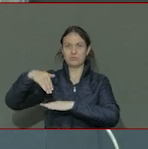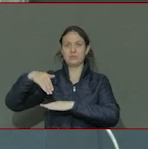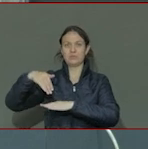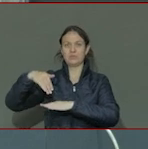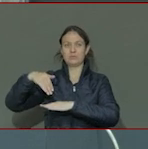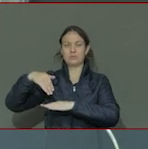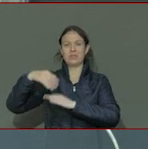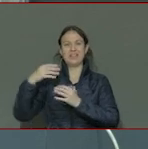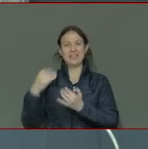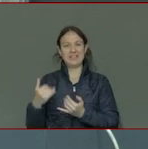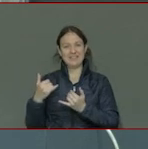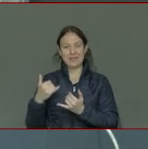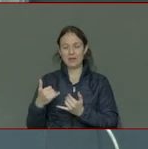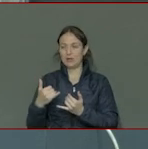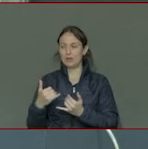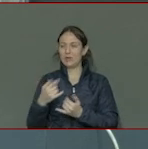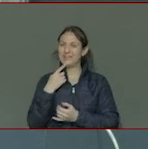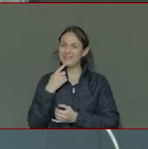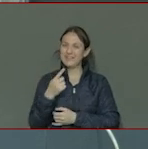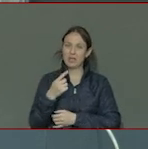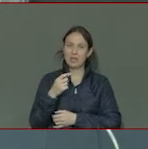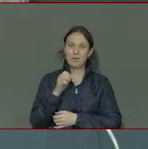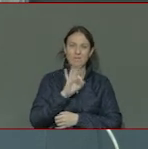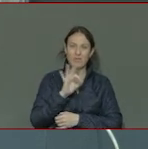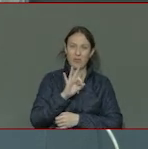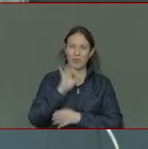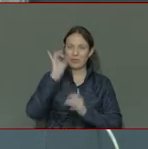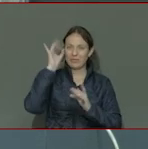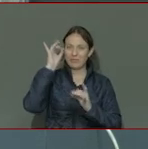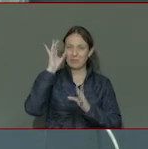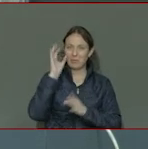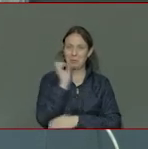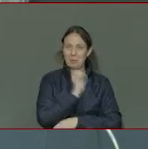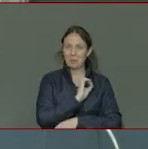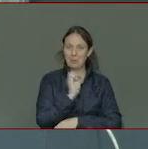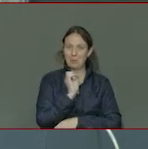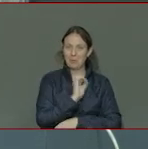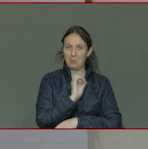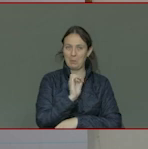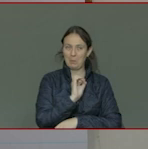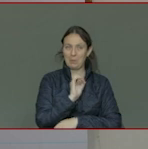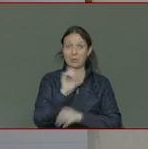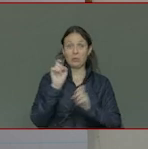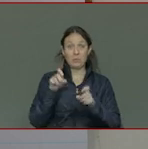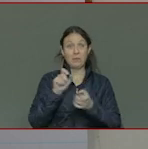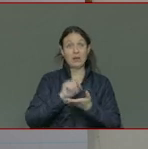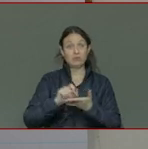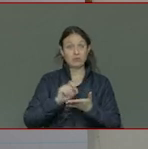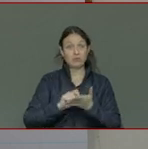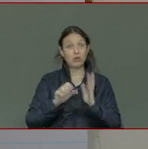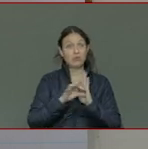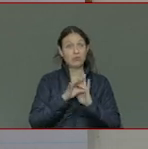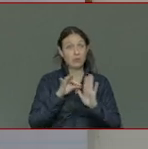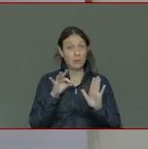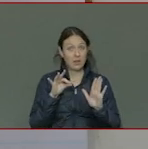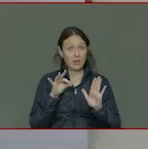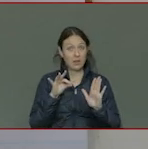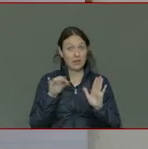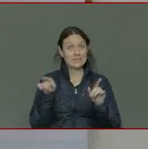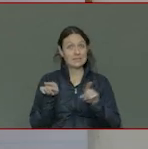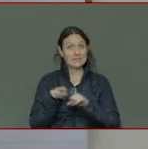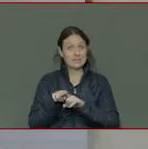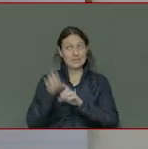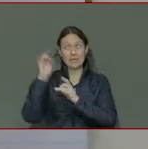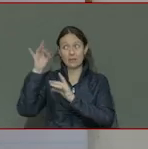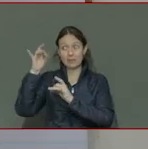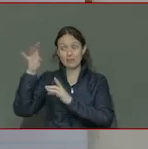was anything given about force, so I'm going to say you must write the formula as on the